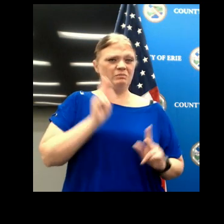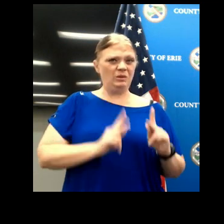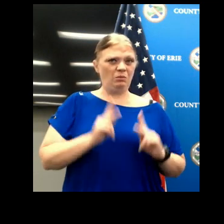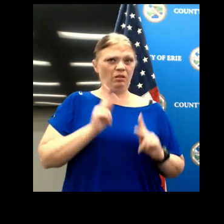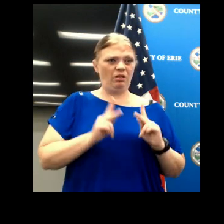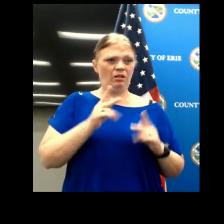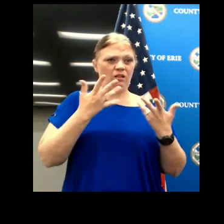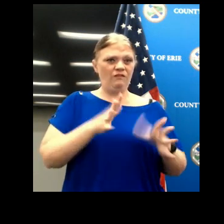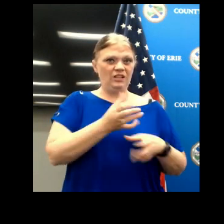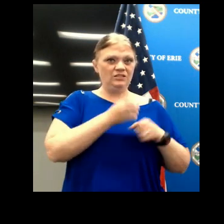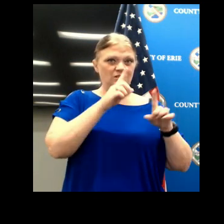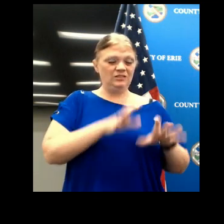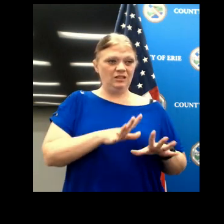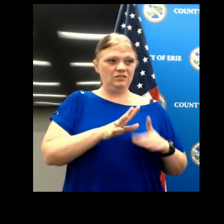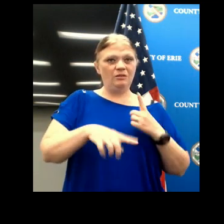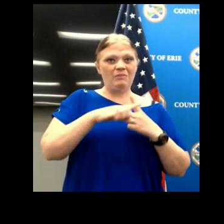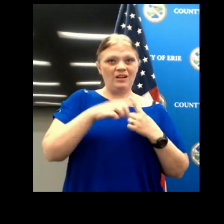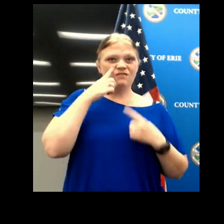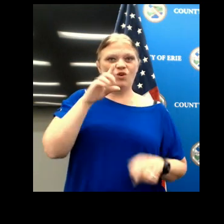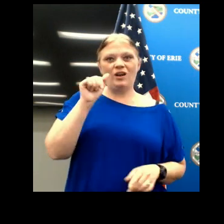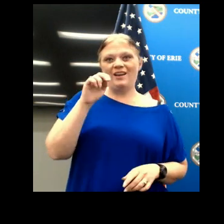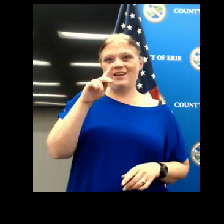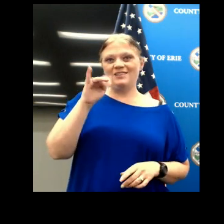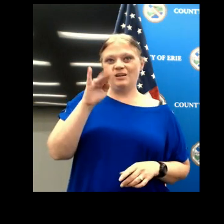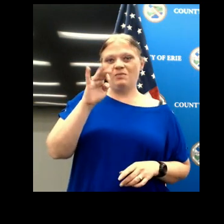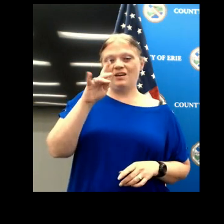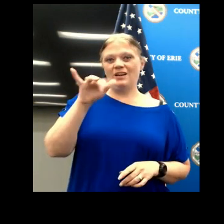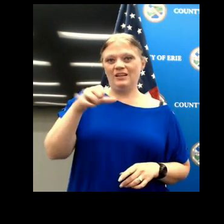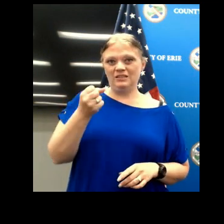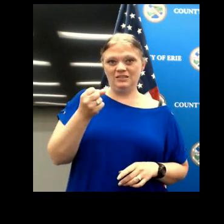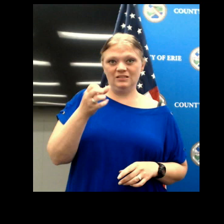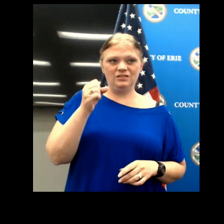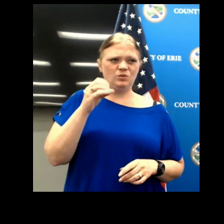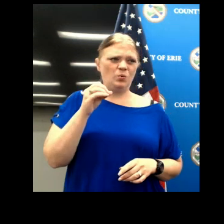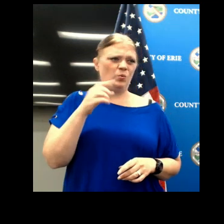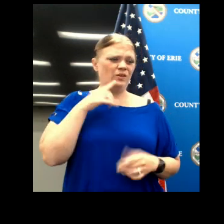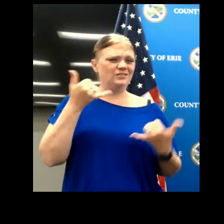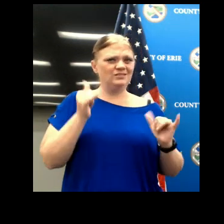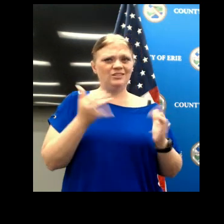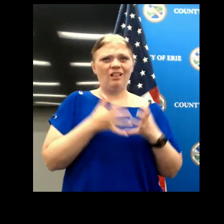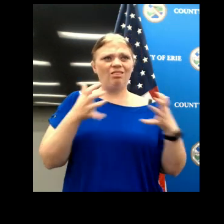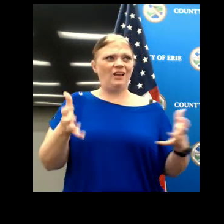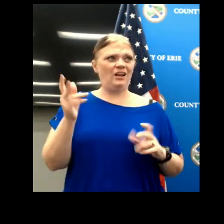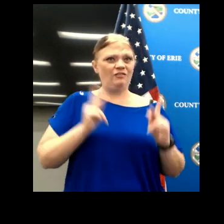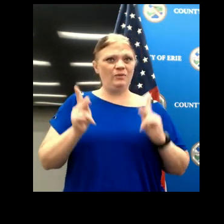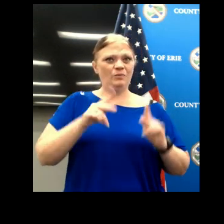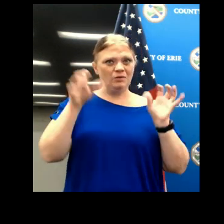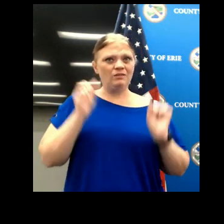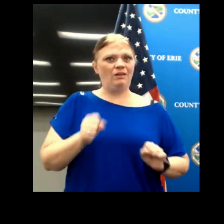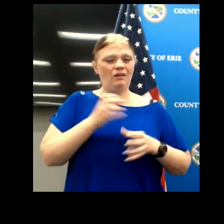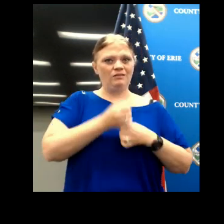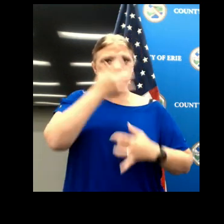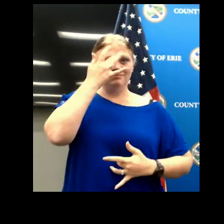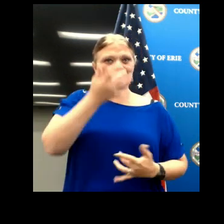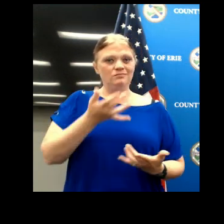that were tested positive for antibodies. So again, there are still a lot of susceptible people.